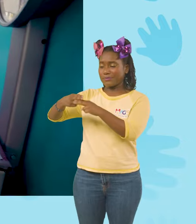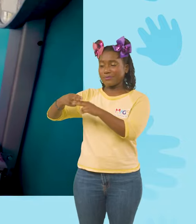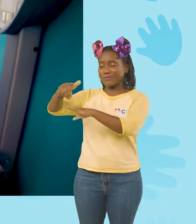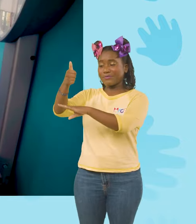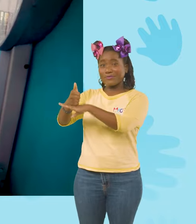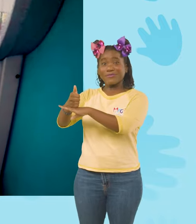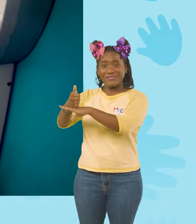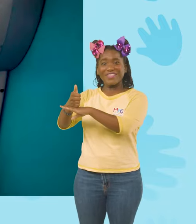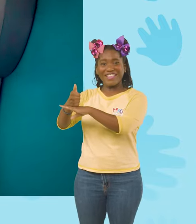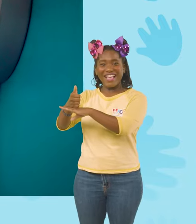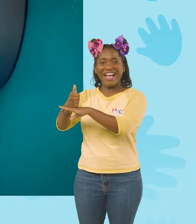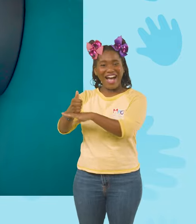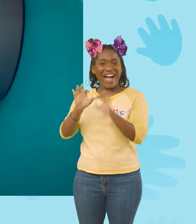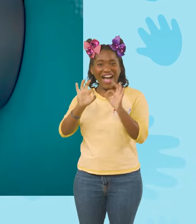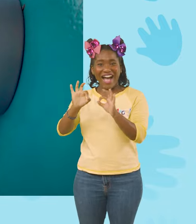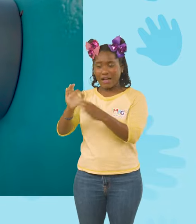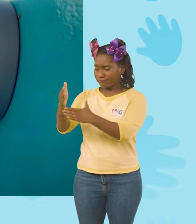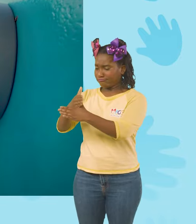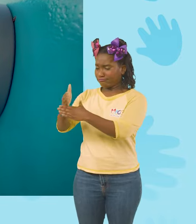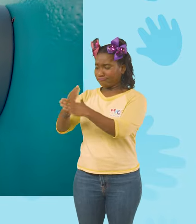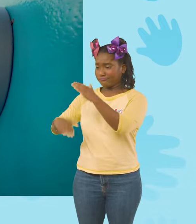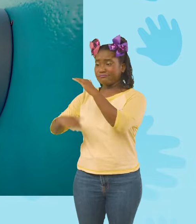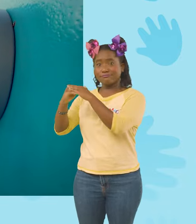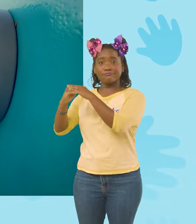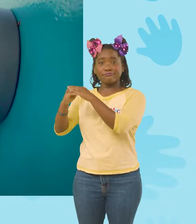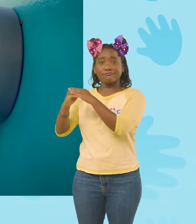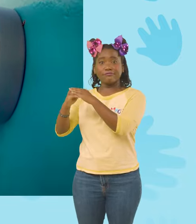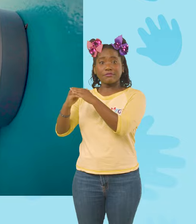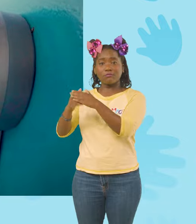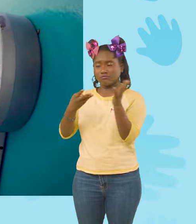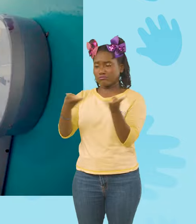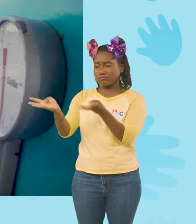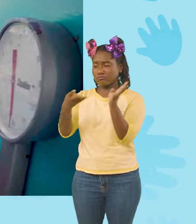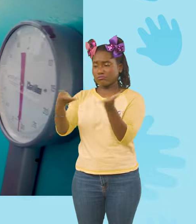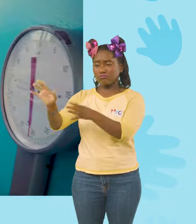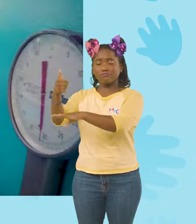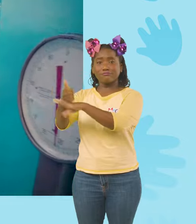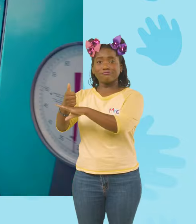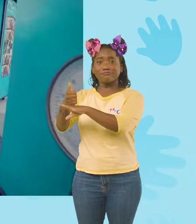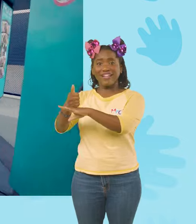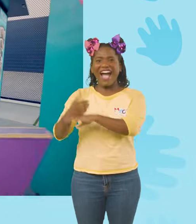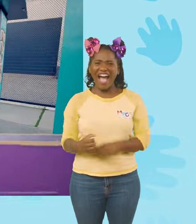on the scale. All right, looks like you're within the limitation. So let me put this on the conveyor